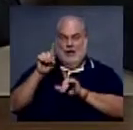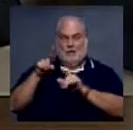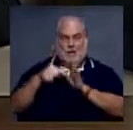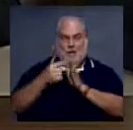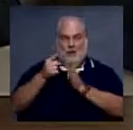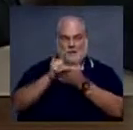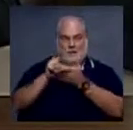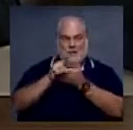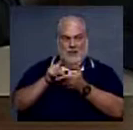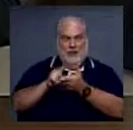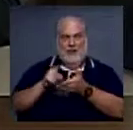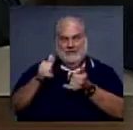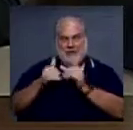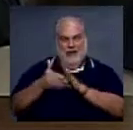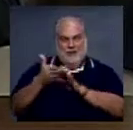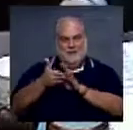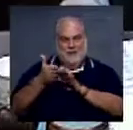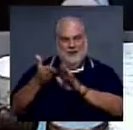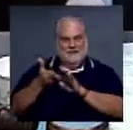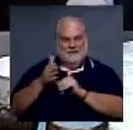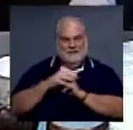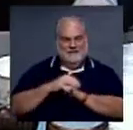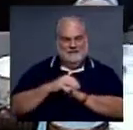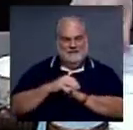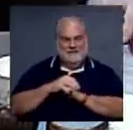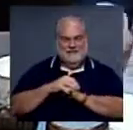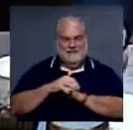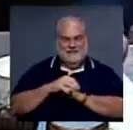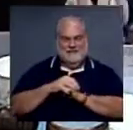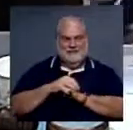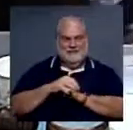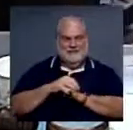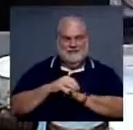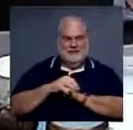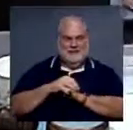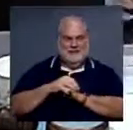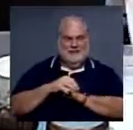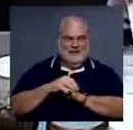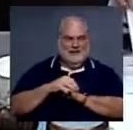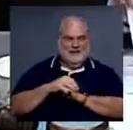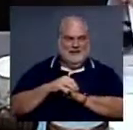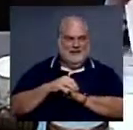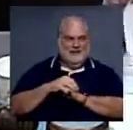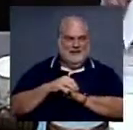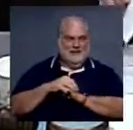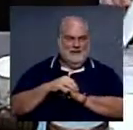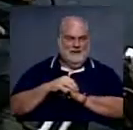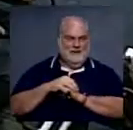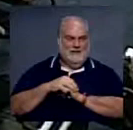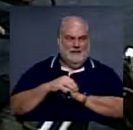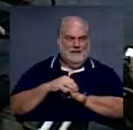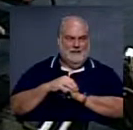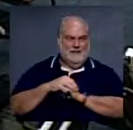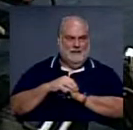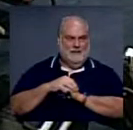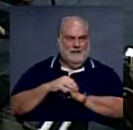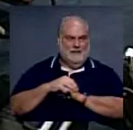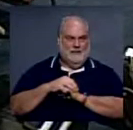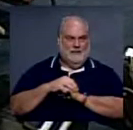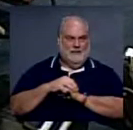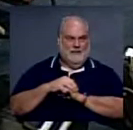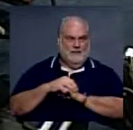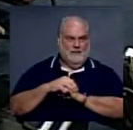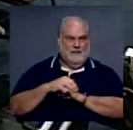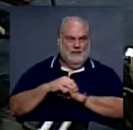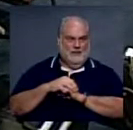so, I mean. So, Mr. Just a second, Mr. Clark. He's had his turn. We're finished